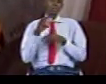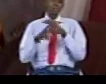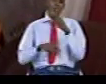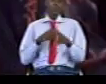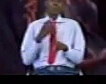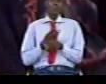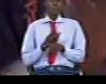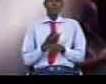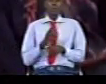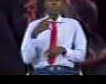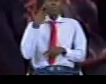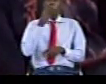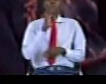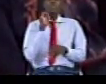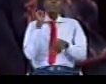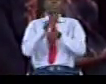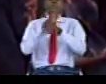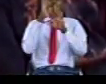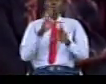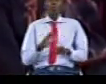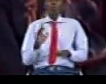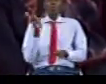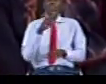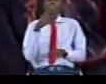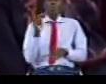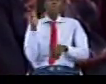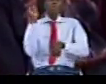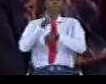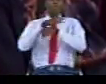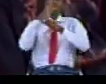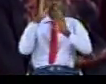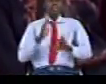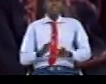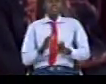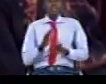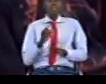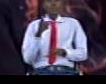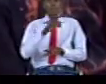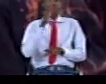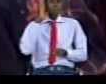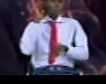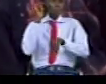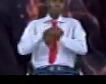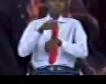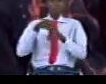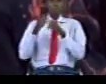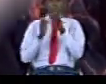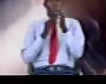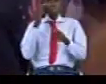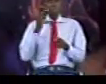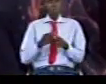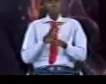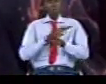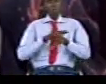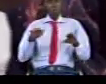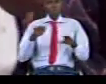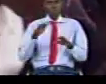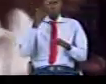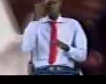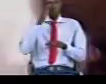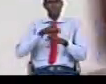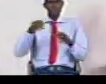is the overcomer? Where is the conqueror? You'll overcome in Jesus' name. Why don't you stand up and affirm